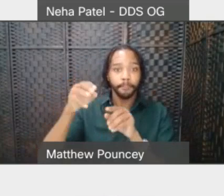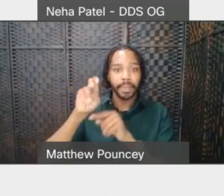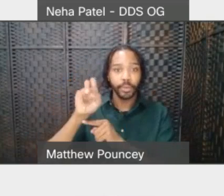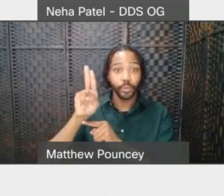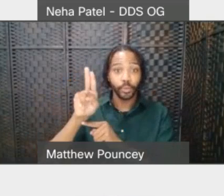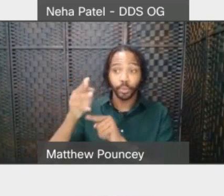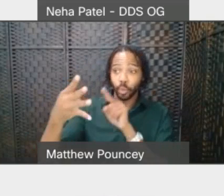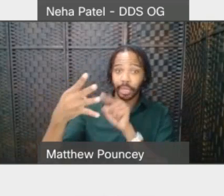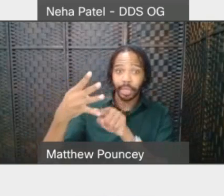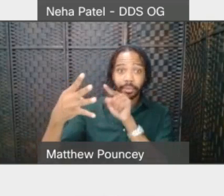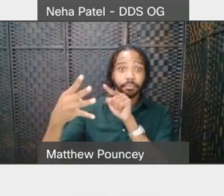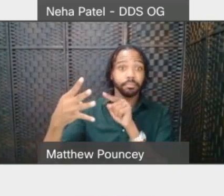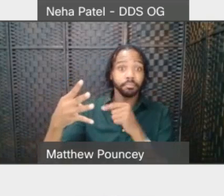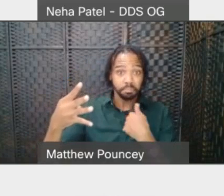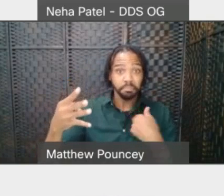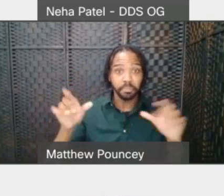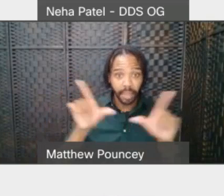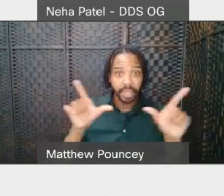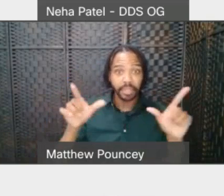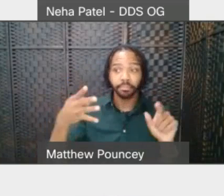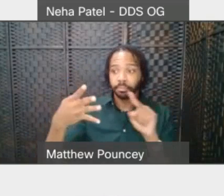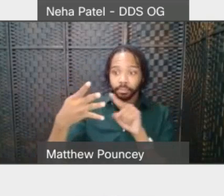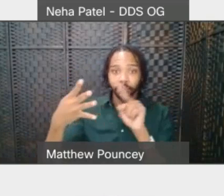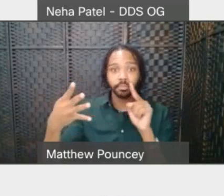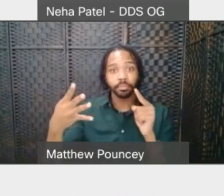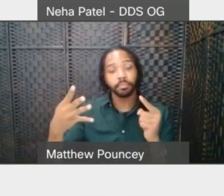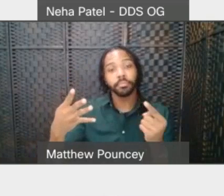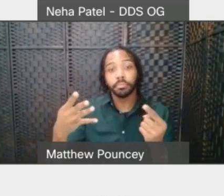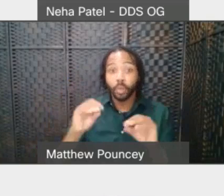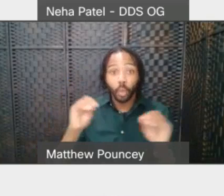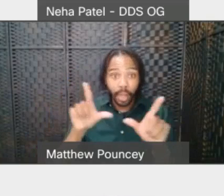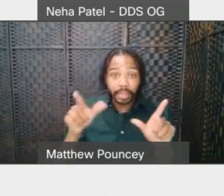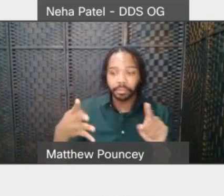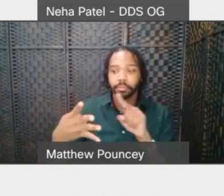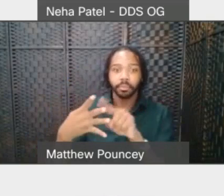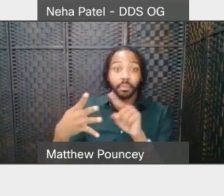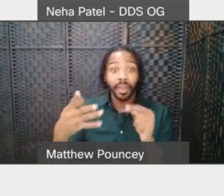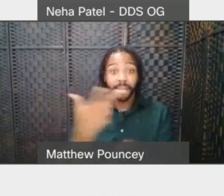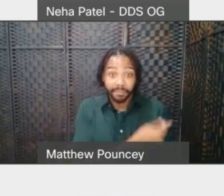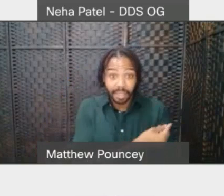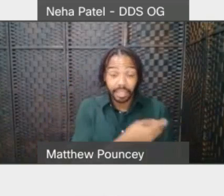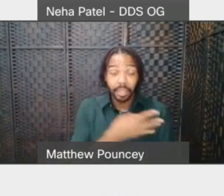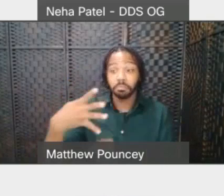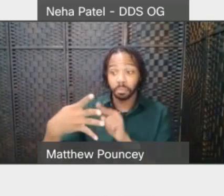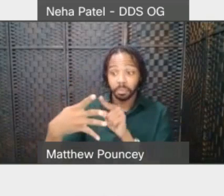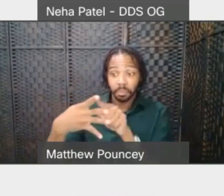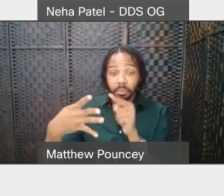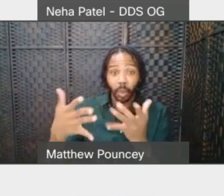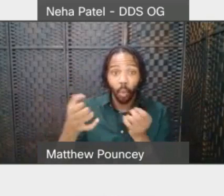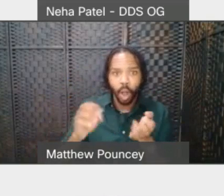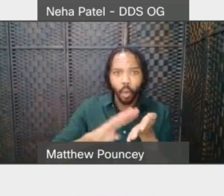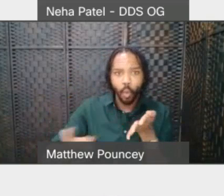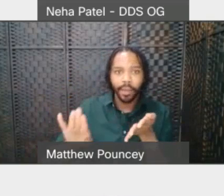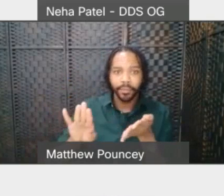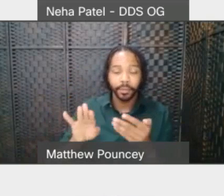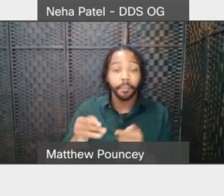not you're vaccinated or you're seeking a waiver. The waiver does not, my understanding, the waiver does not come from